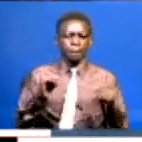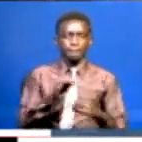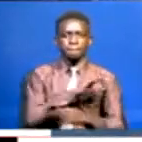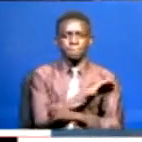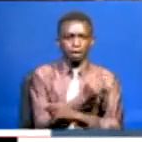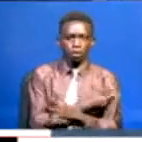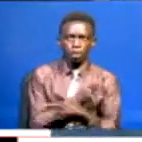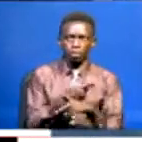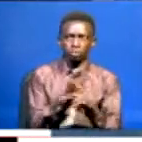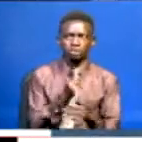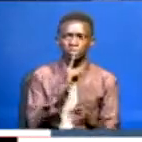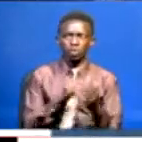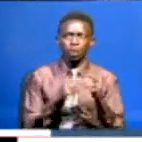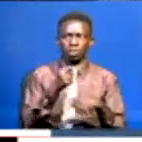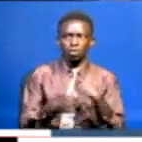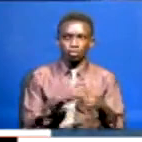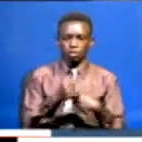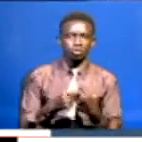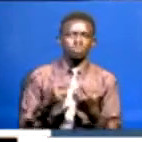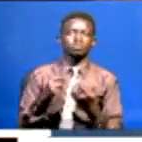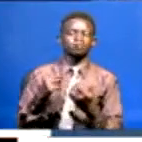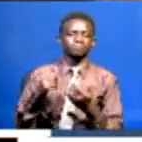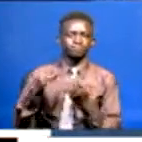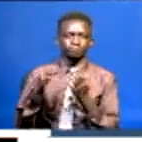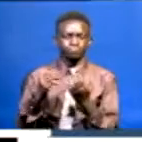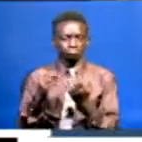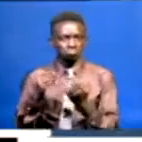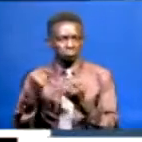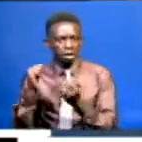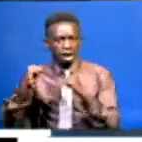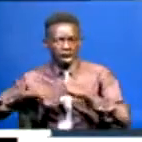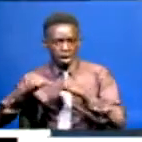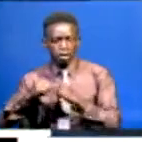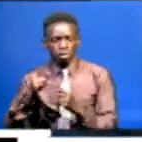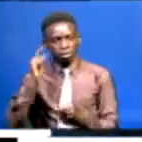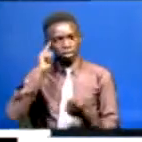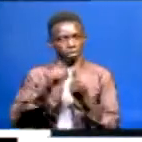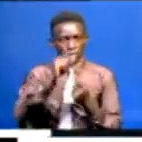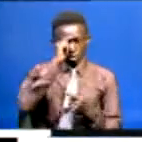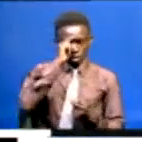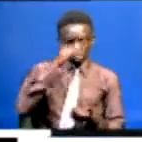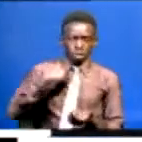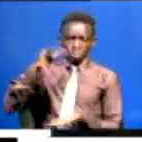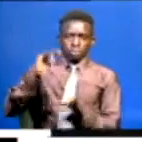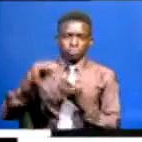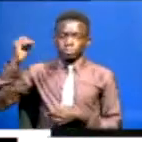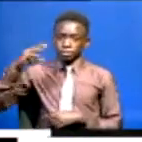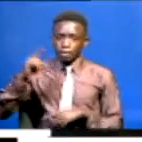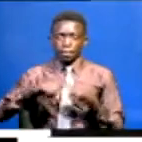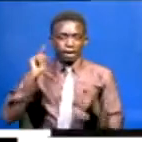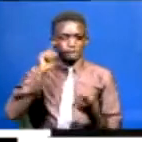ongoing negotiations with the government aimed at reducing the cost of electricity. But until they find a favorable